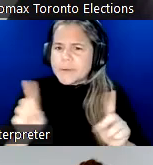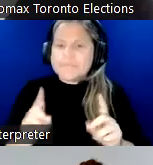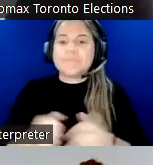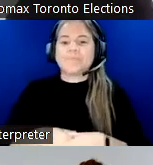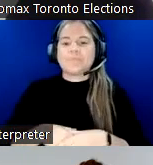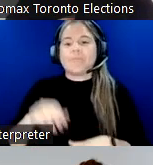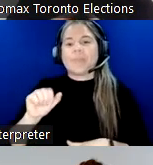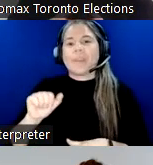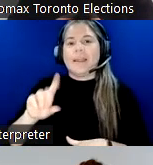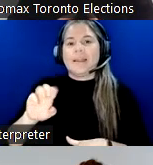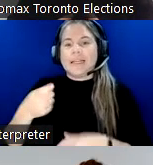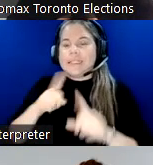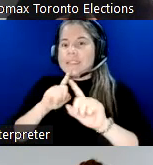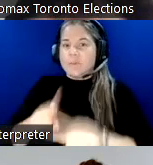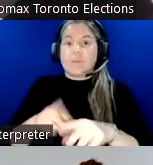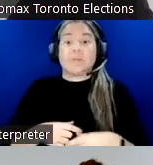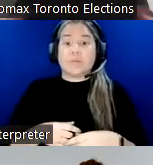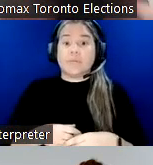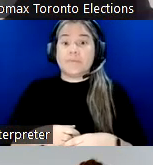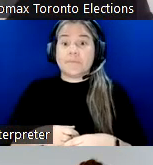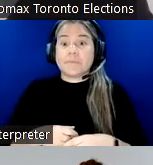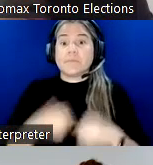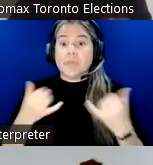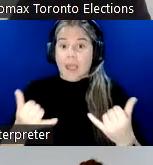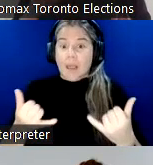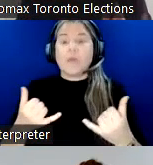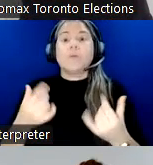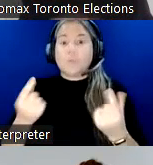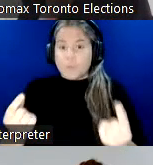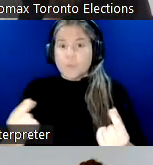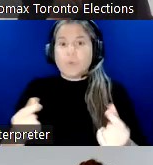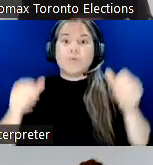election year, is we are sending out posters and postcards to